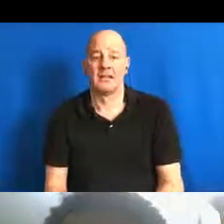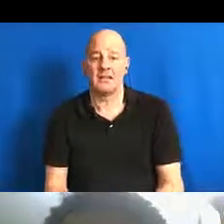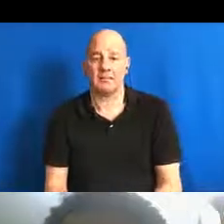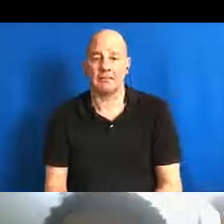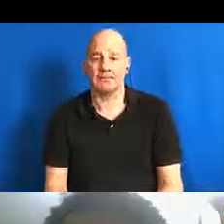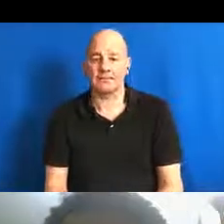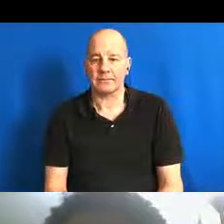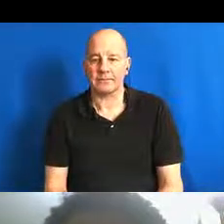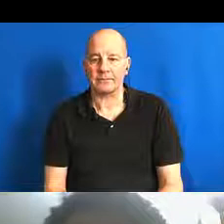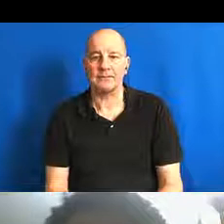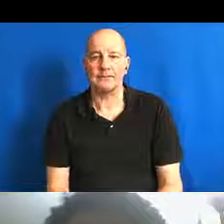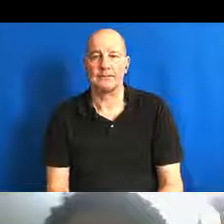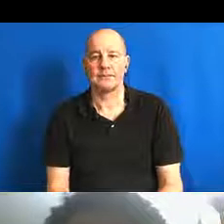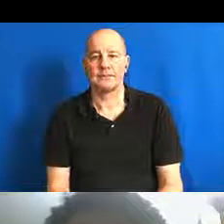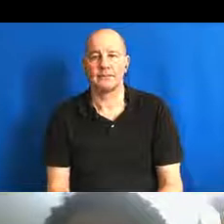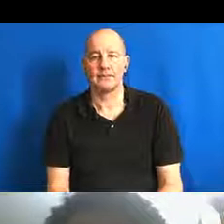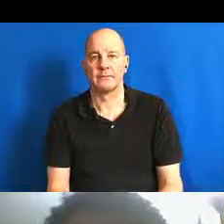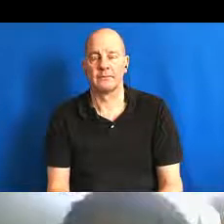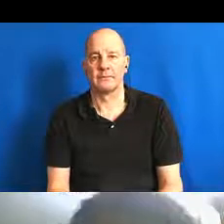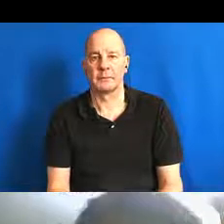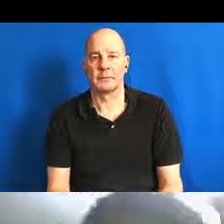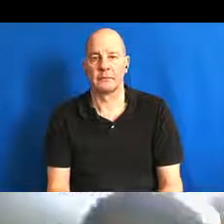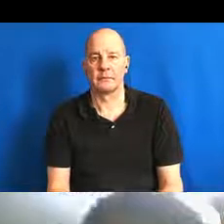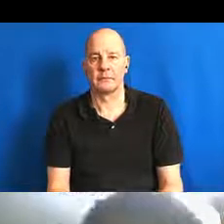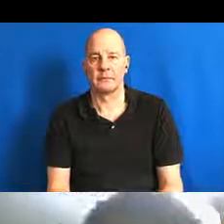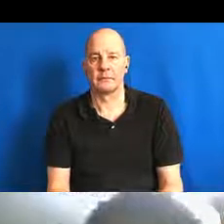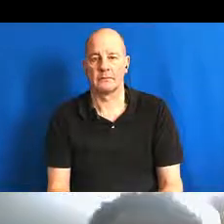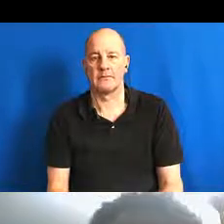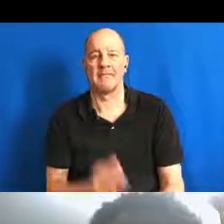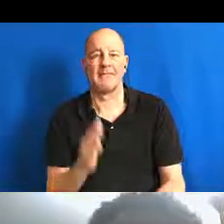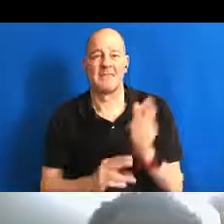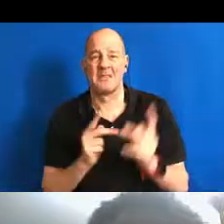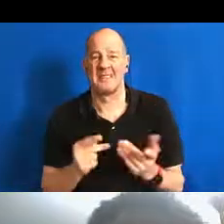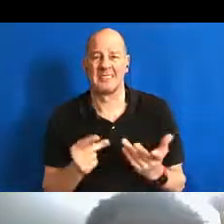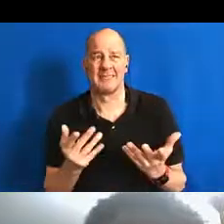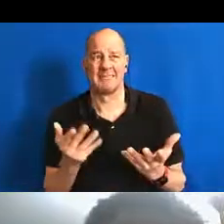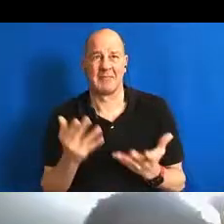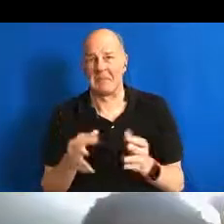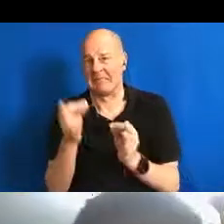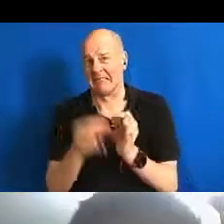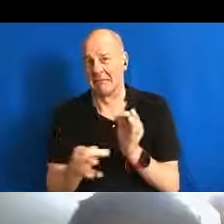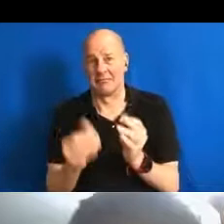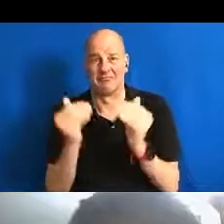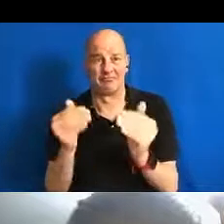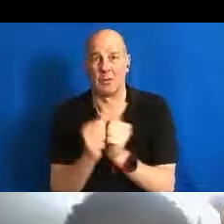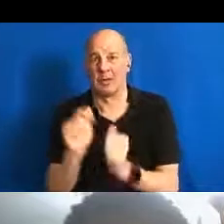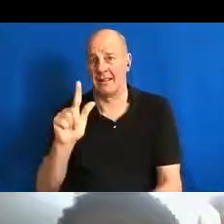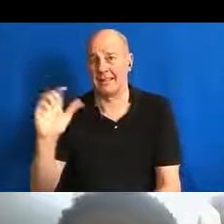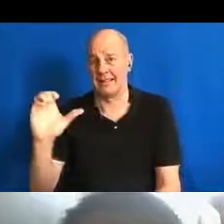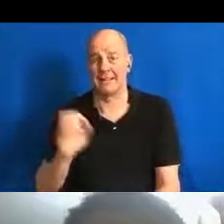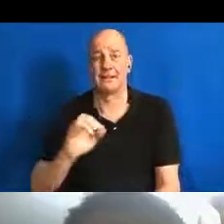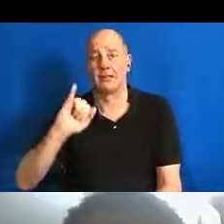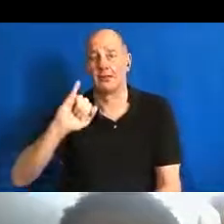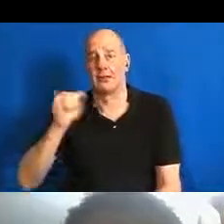figure out, like, should we just be simple about it and do an LLC? Janelle, in her